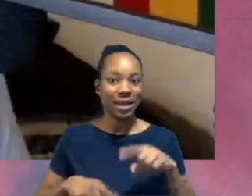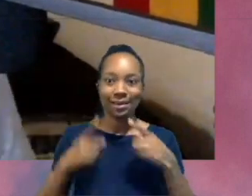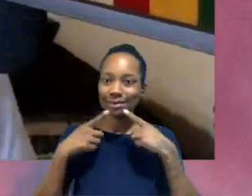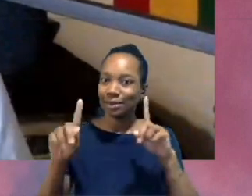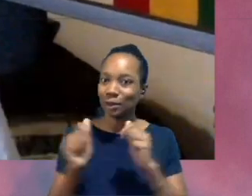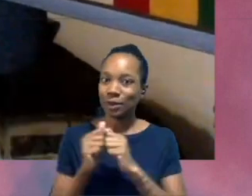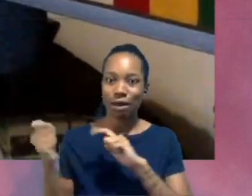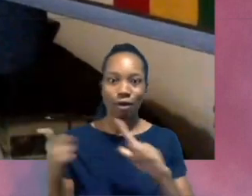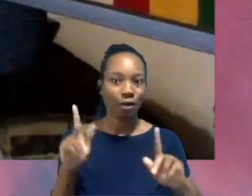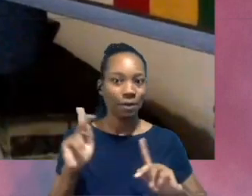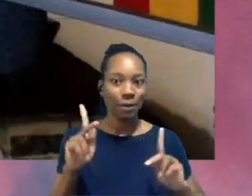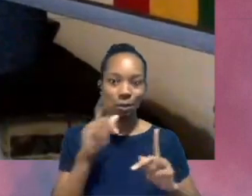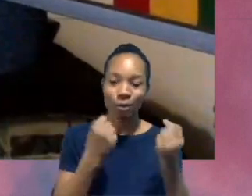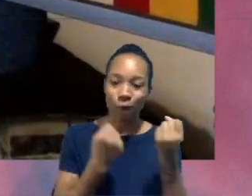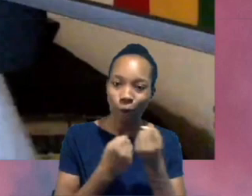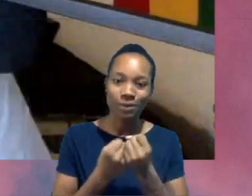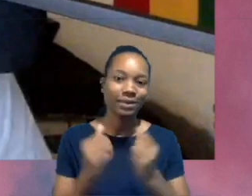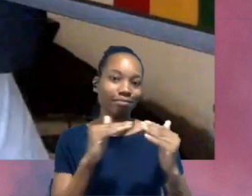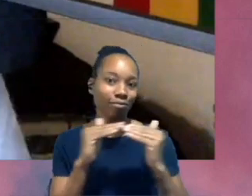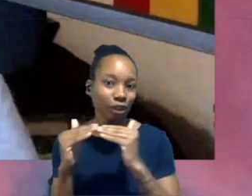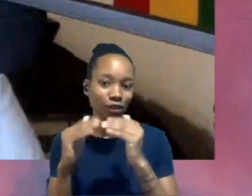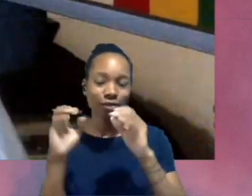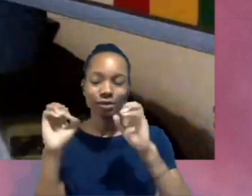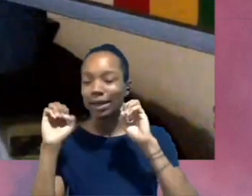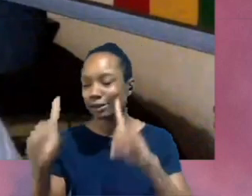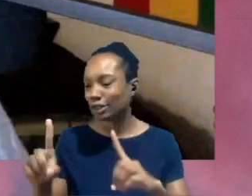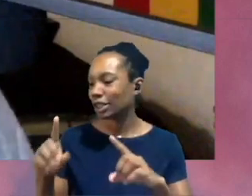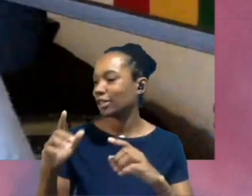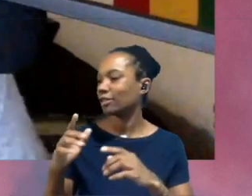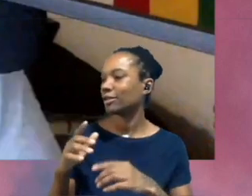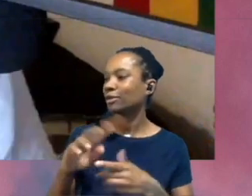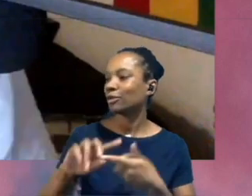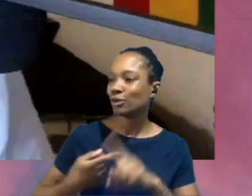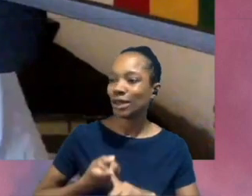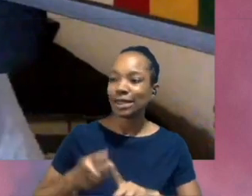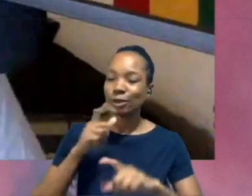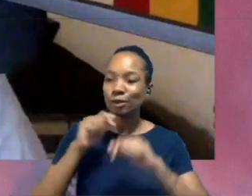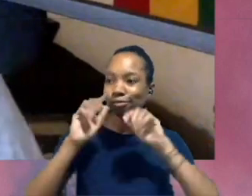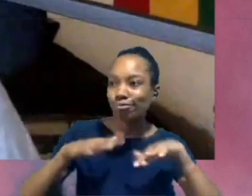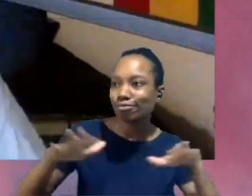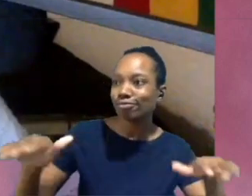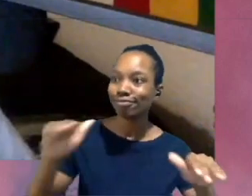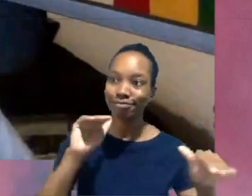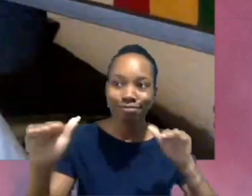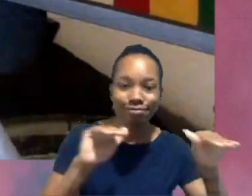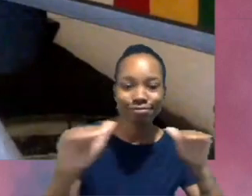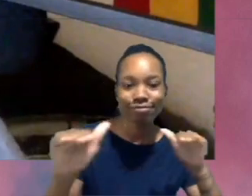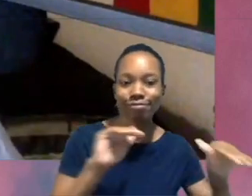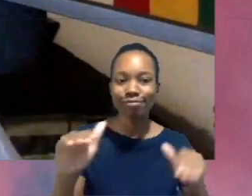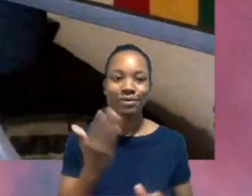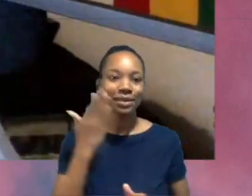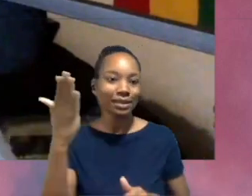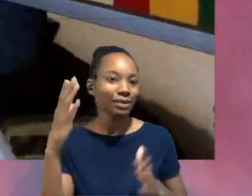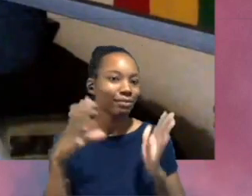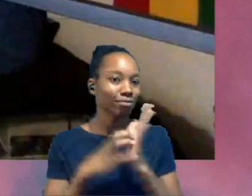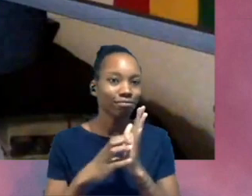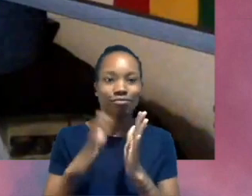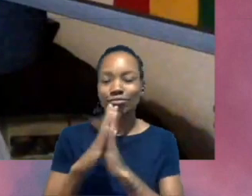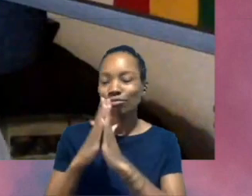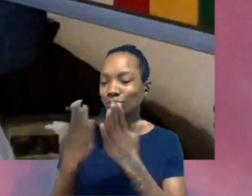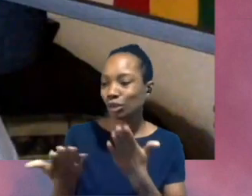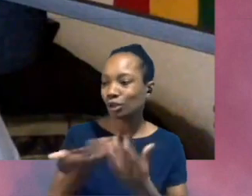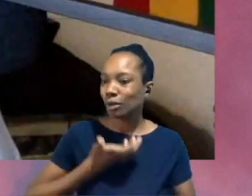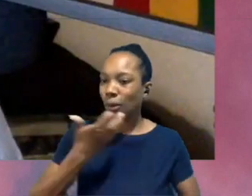peers, the educators, the good friends who spread the word, submitted pieces, told people about it. We're just so excited to be in community and